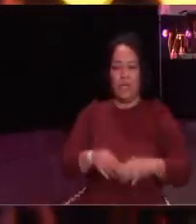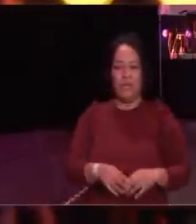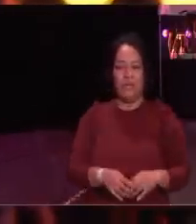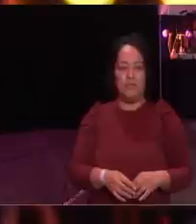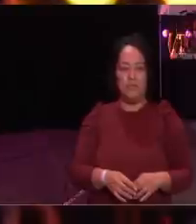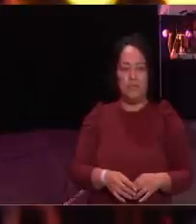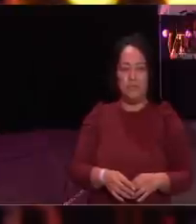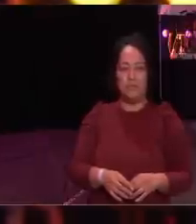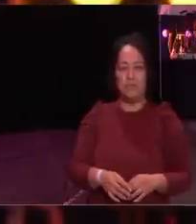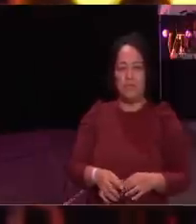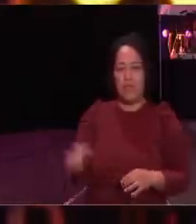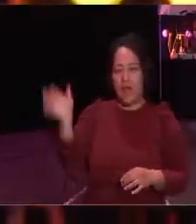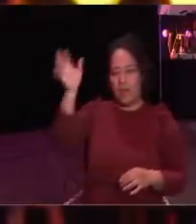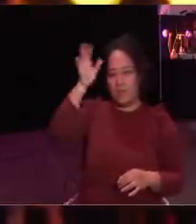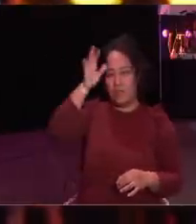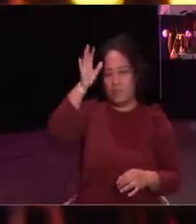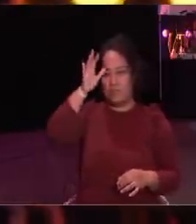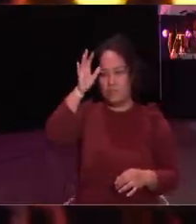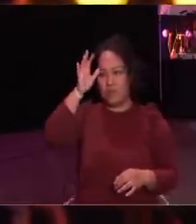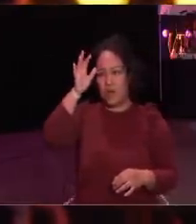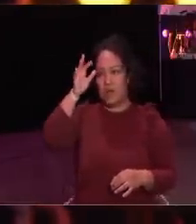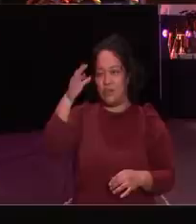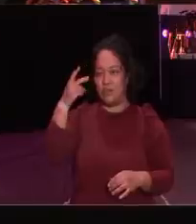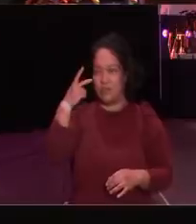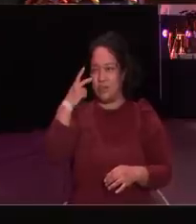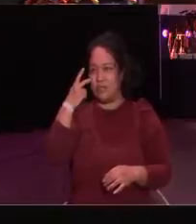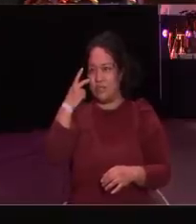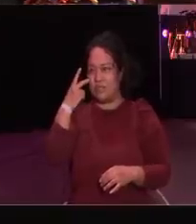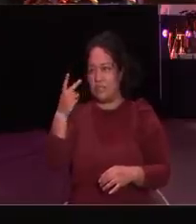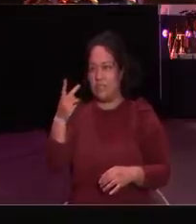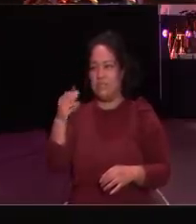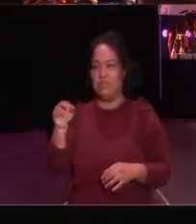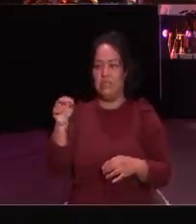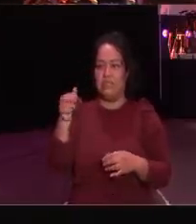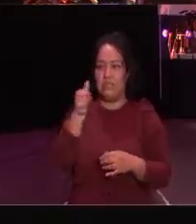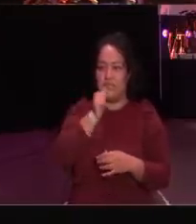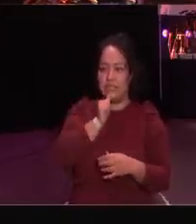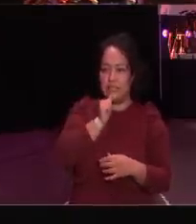ve en lo secreto. And your father which sees in secret.